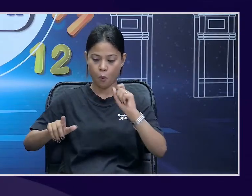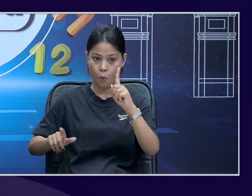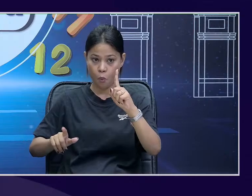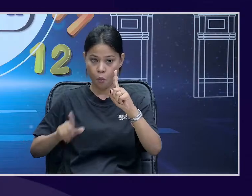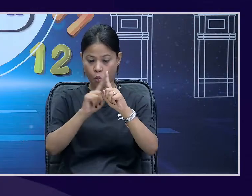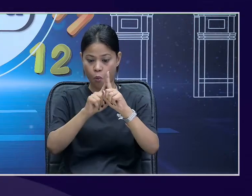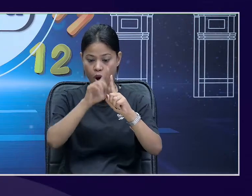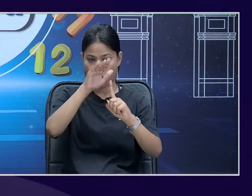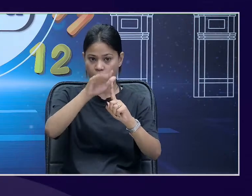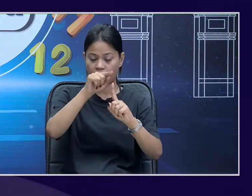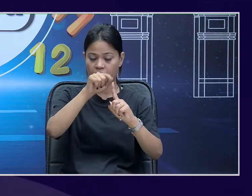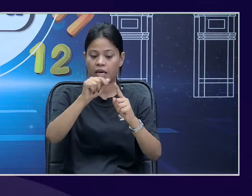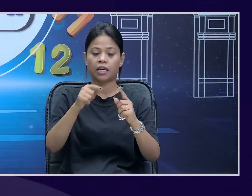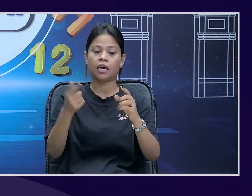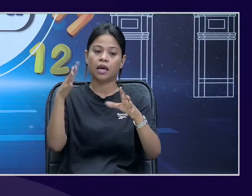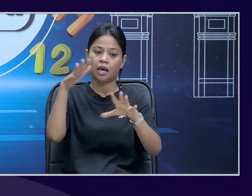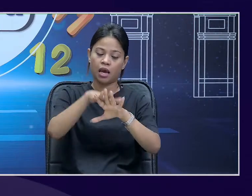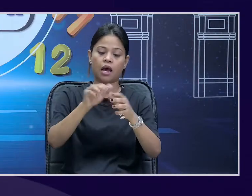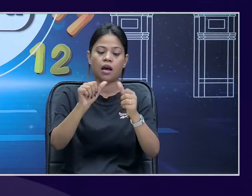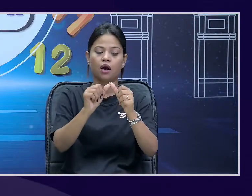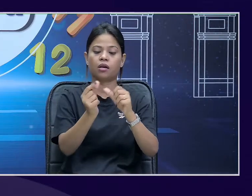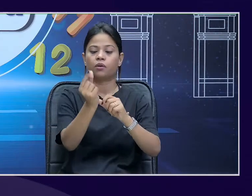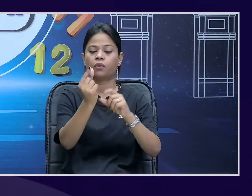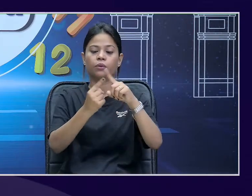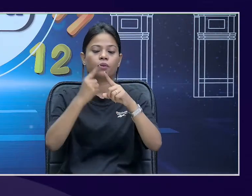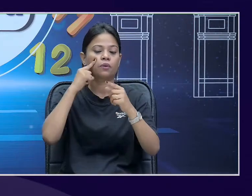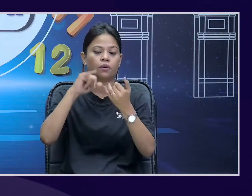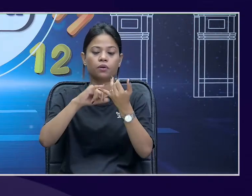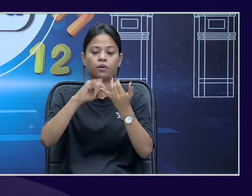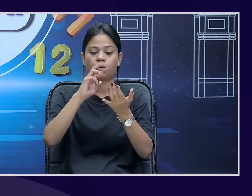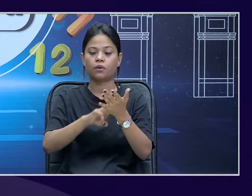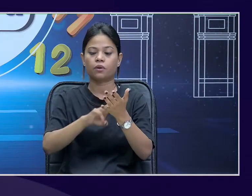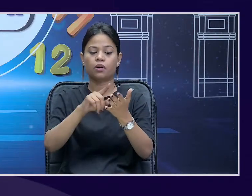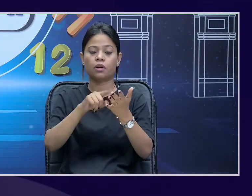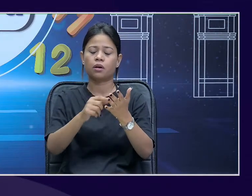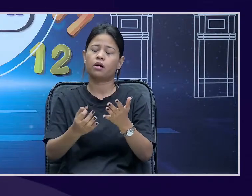features with autism. Now, children with autism do need,